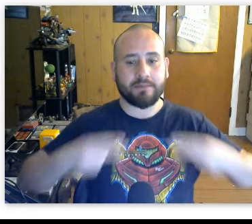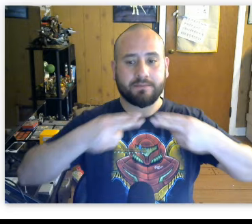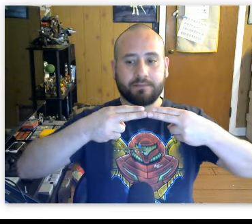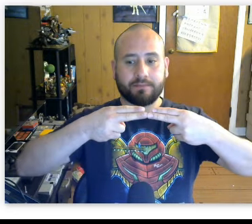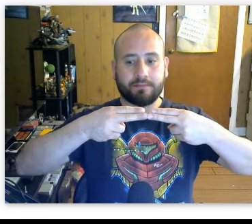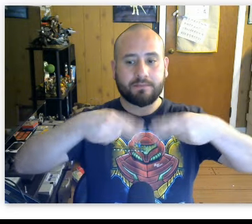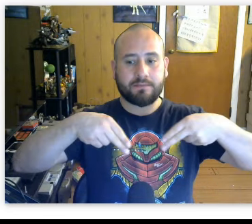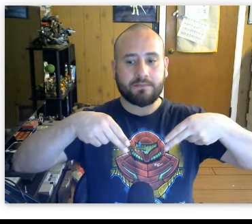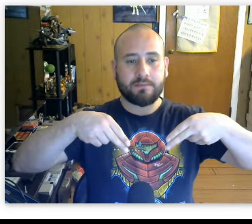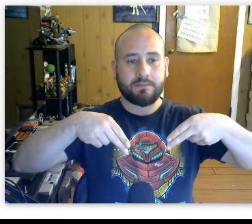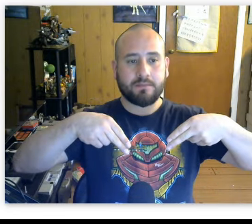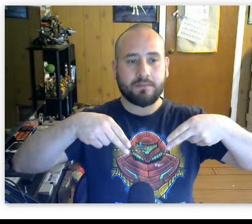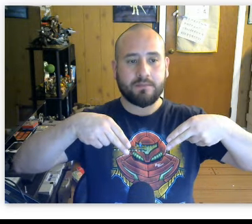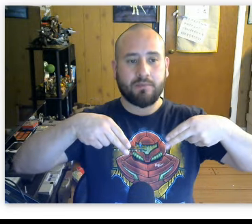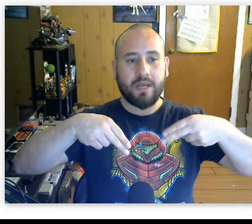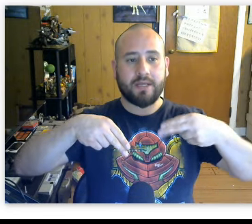egg,